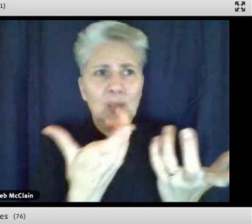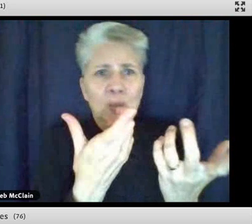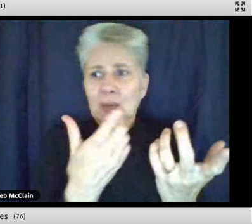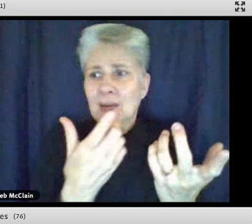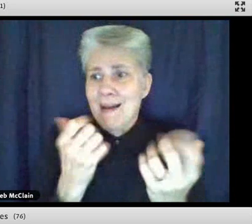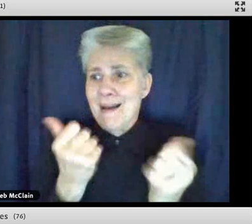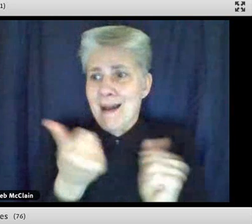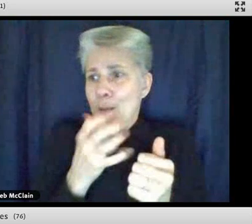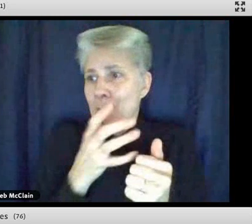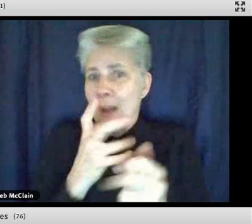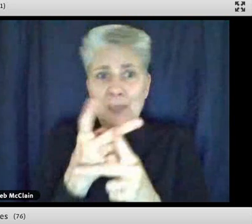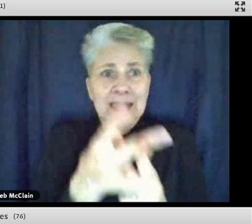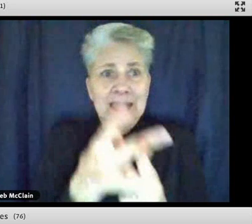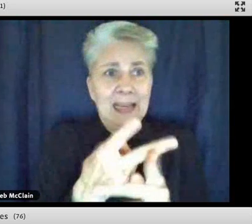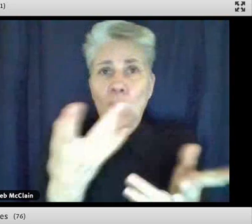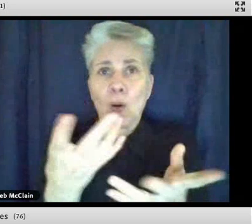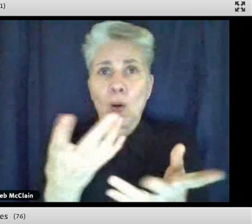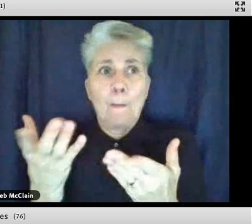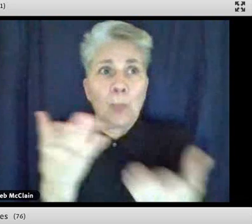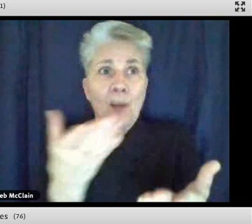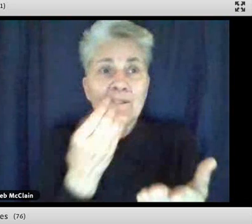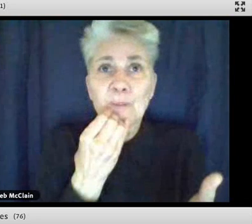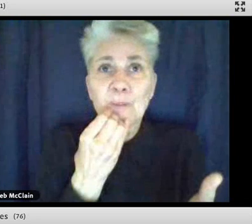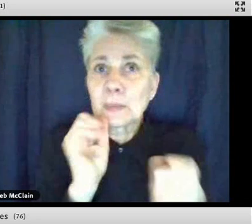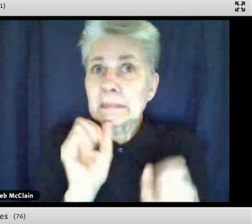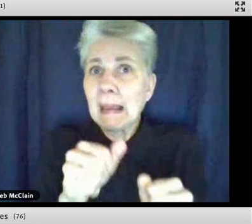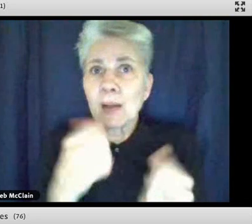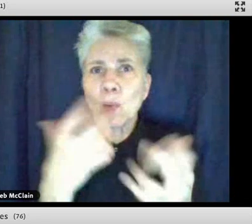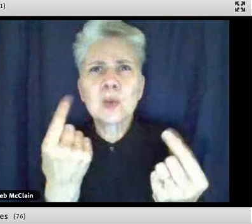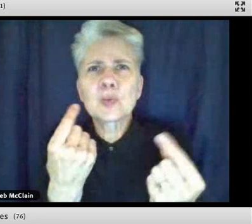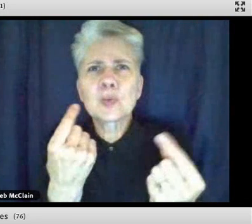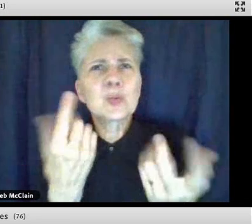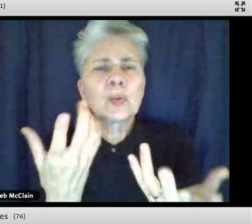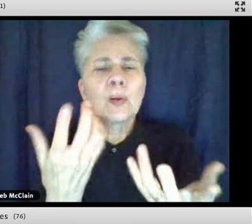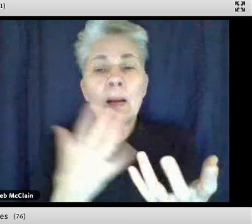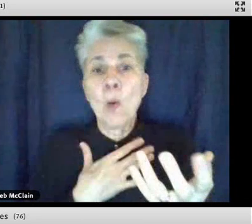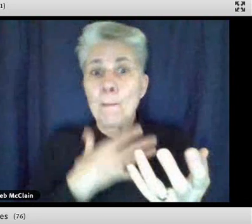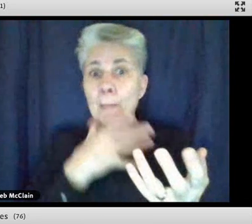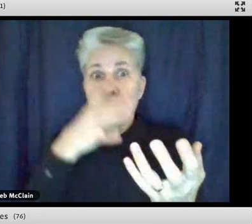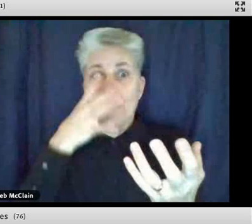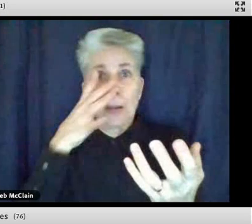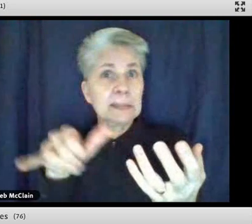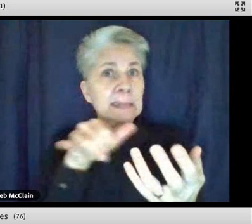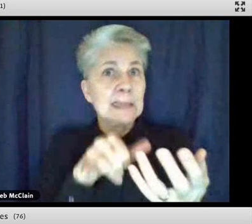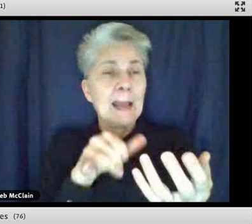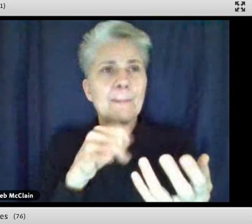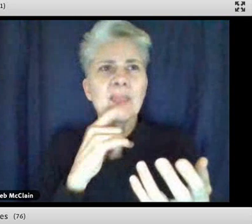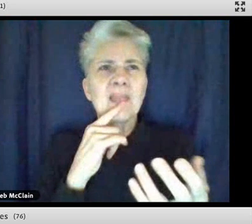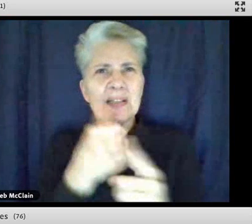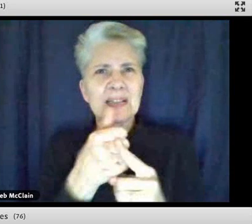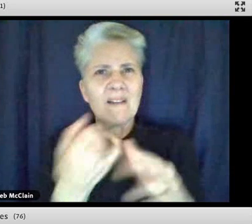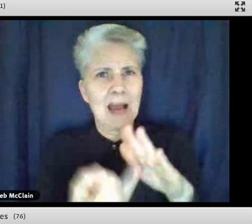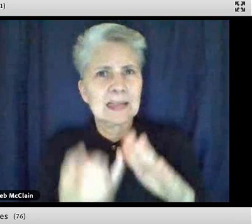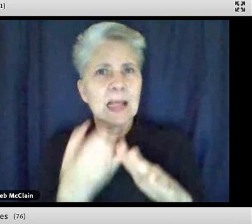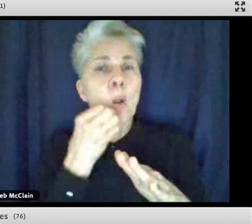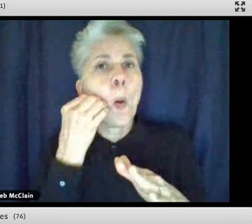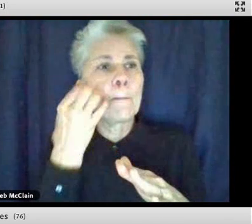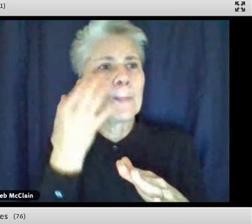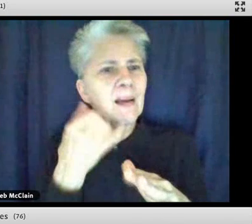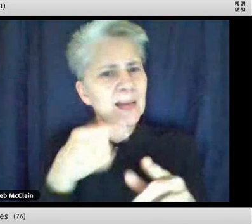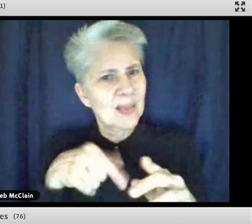do to help take care of her? Could she bring her food? What can she do? Or my parents who are kind of self-isolating at home